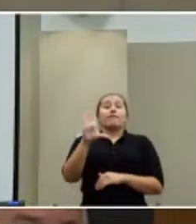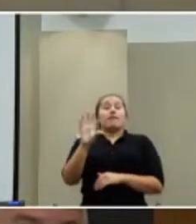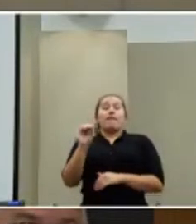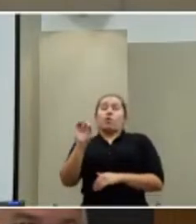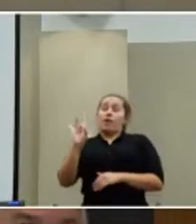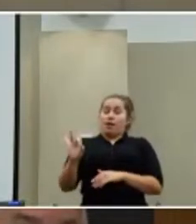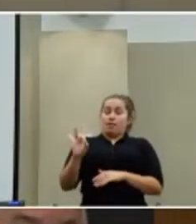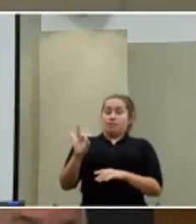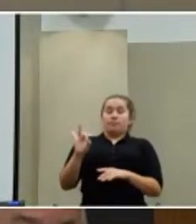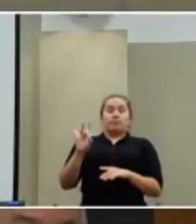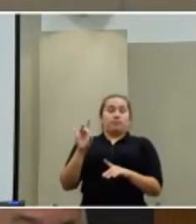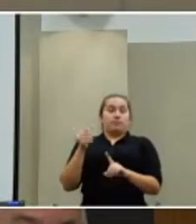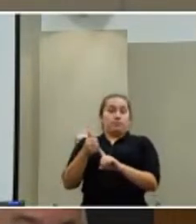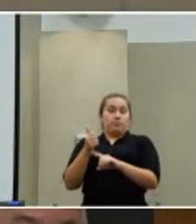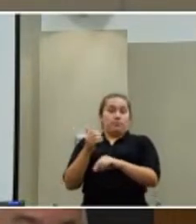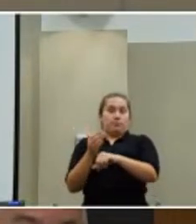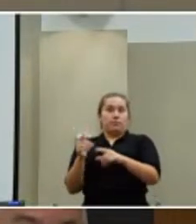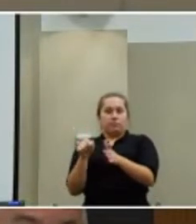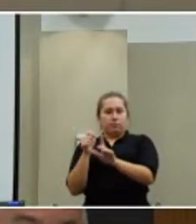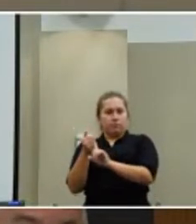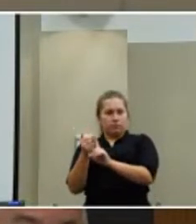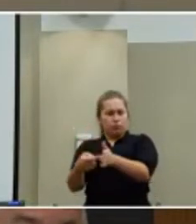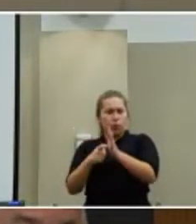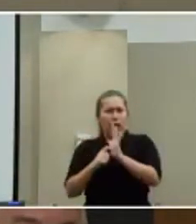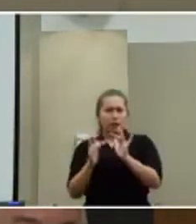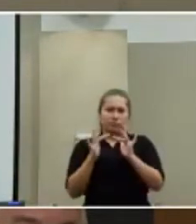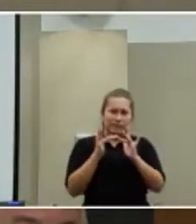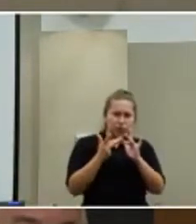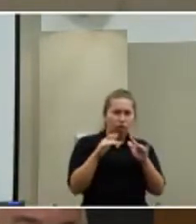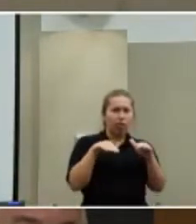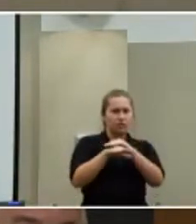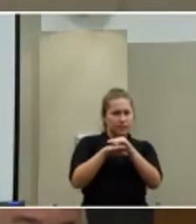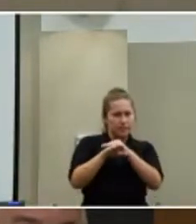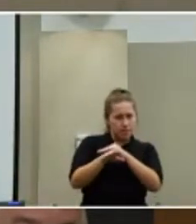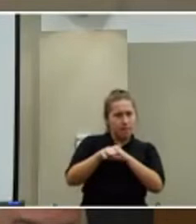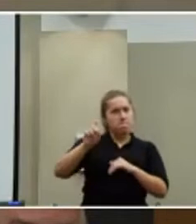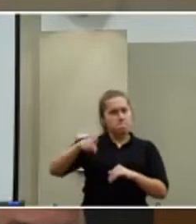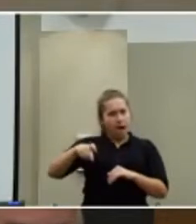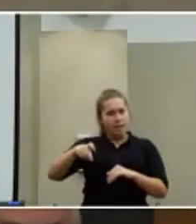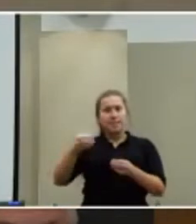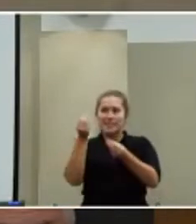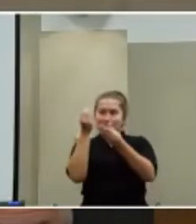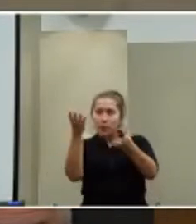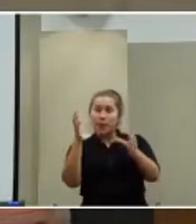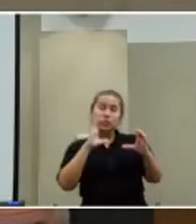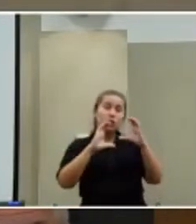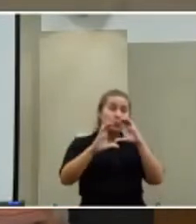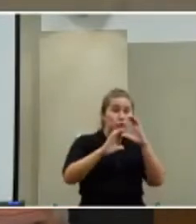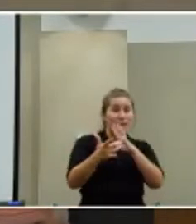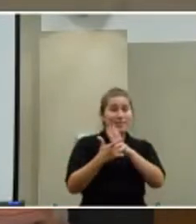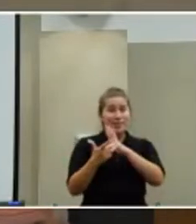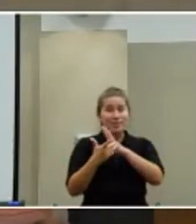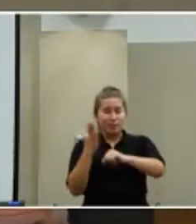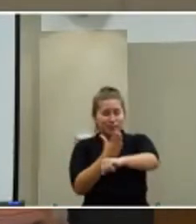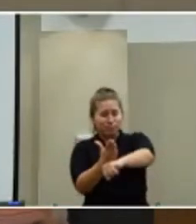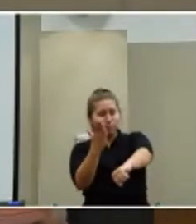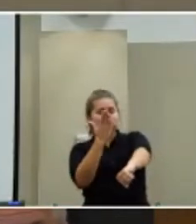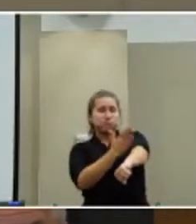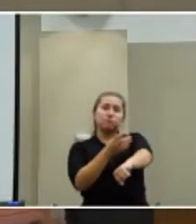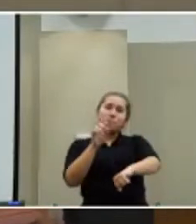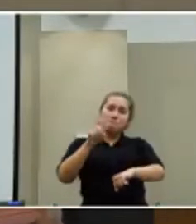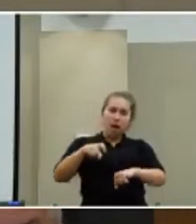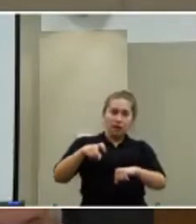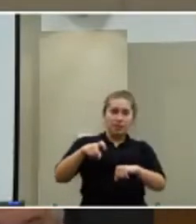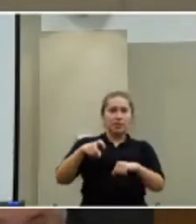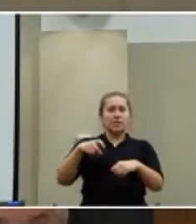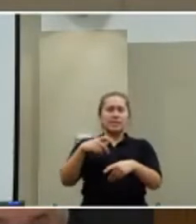Rehabilitation Act, which requires digital accessibility in information and communication technologies developed,